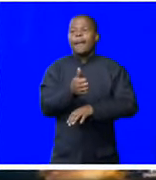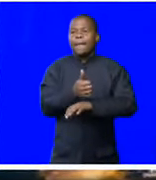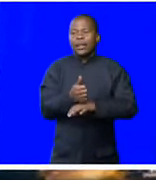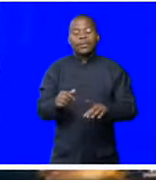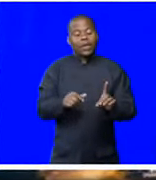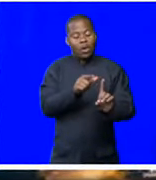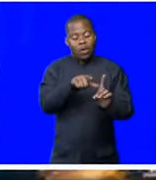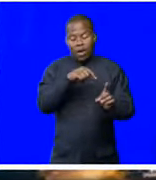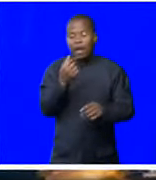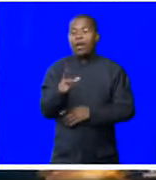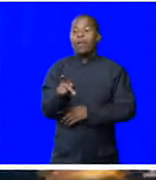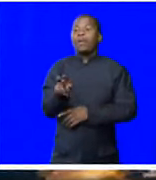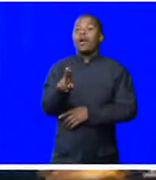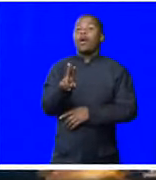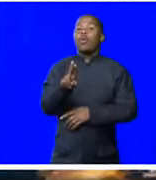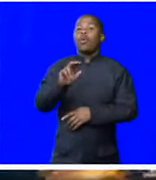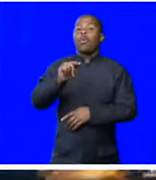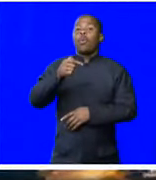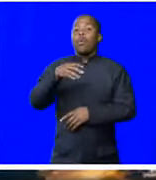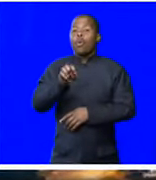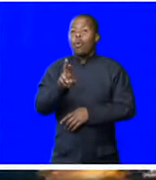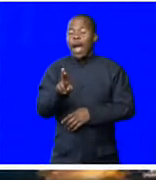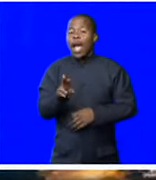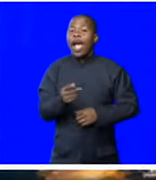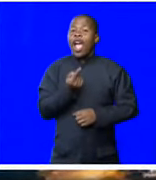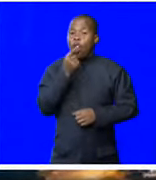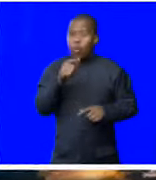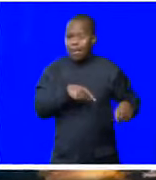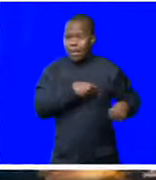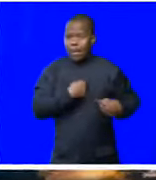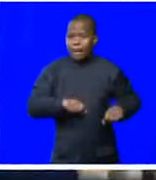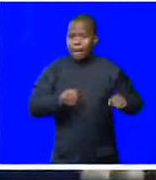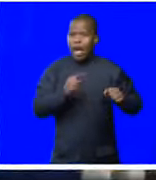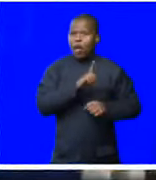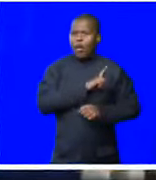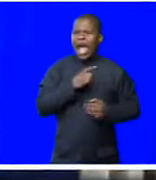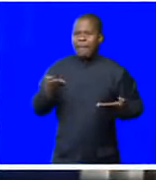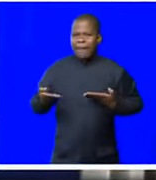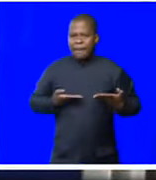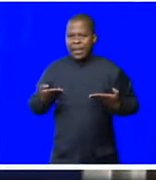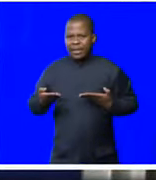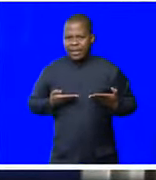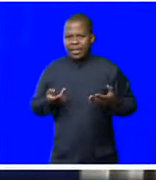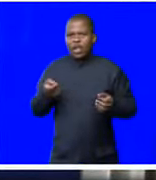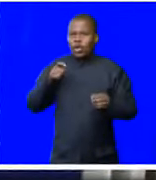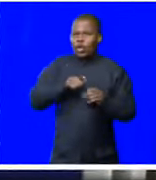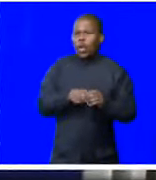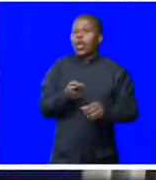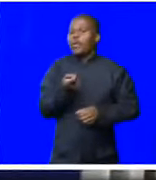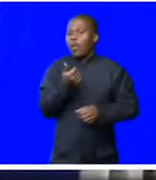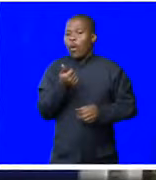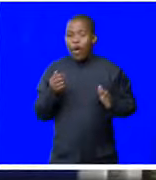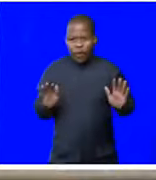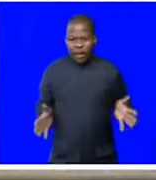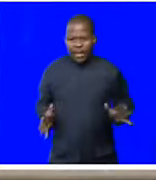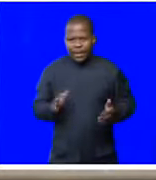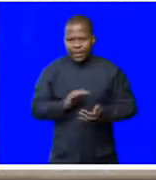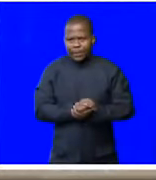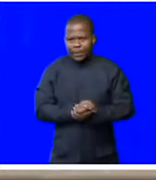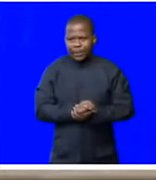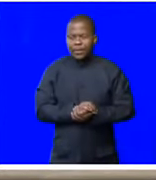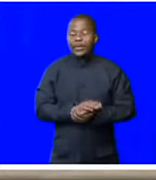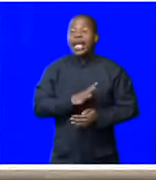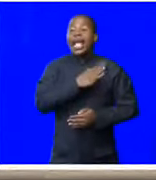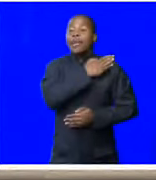Kruger, says the numbers are disappointing despite this attempt. In an effort to relieve business owners of unpaid tax,